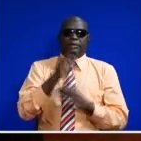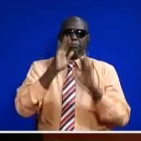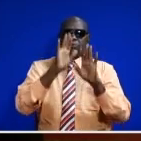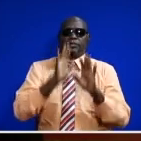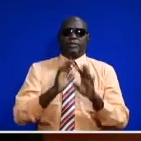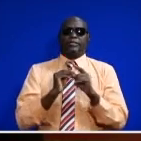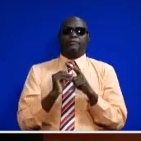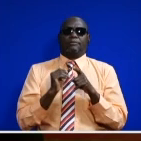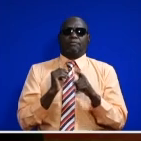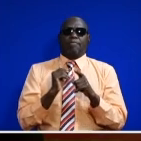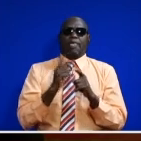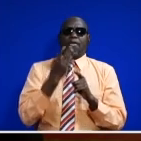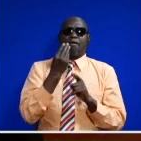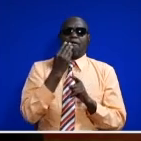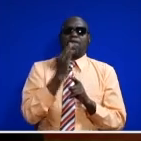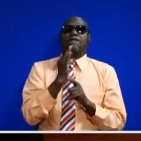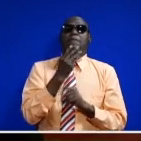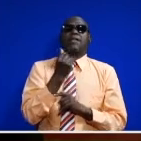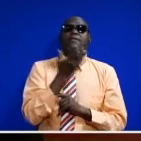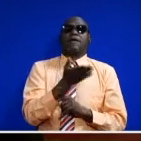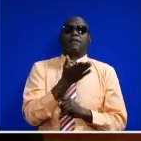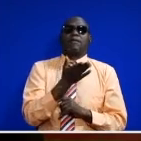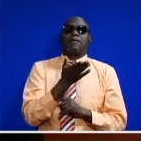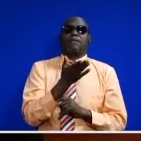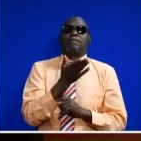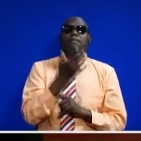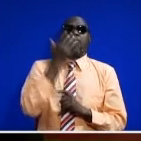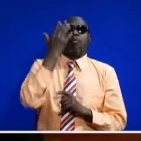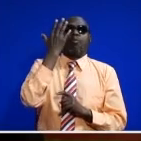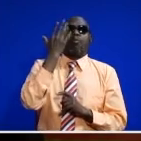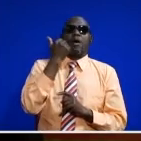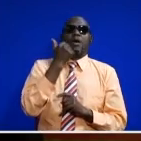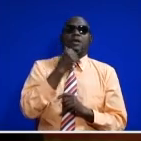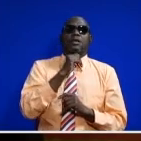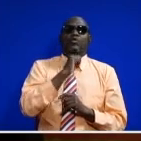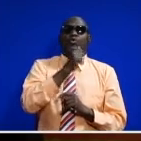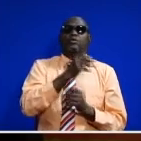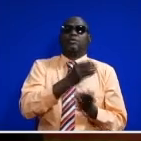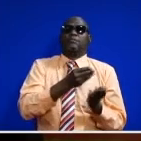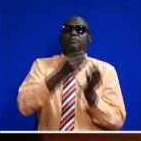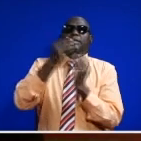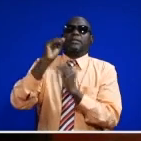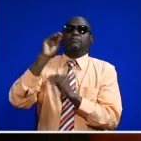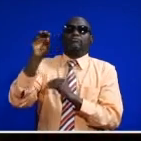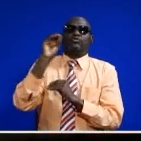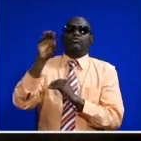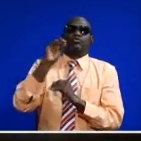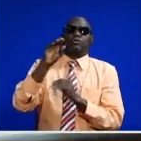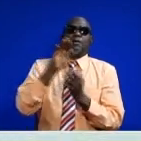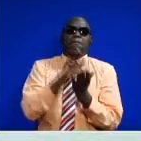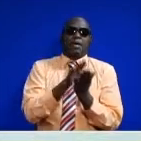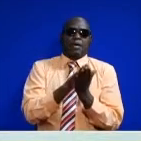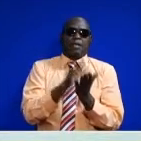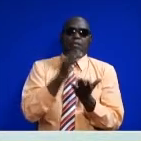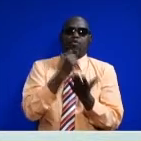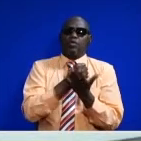Because if the money is there, why can't it go to the bank? For historical injustices, we found one case. The audit is very